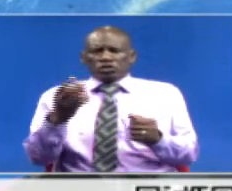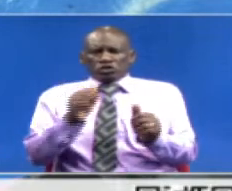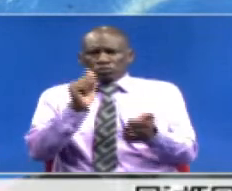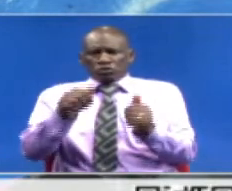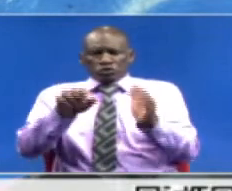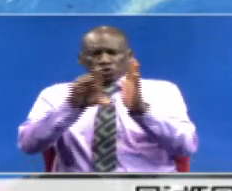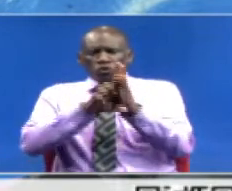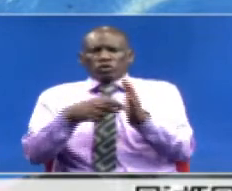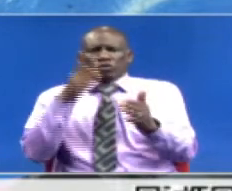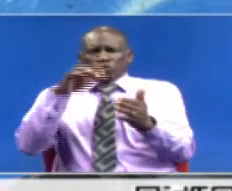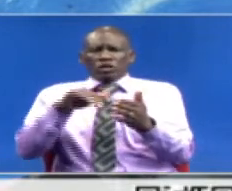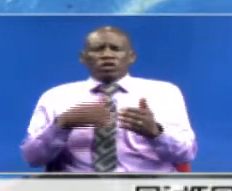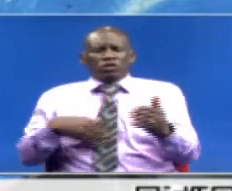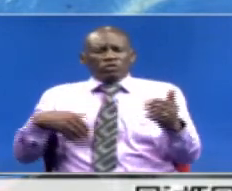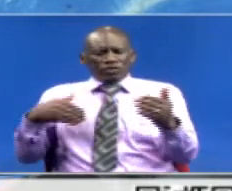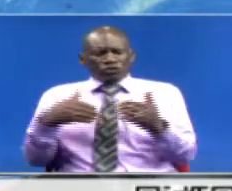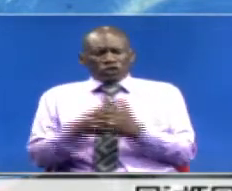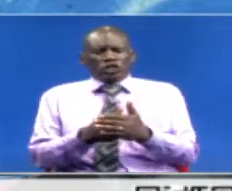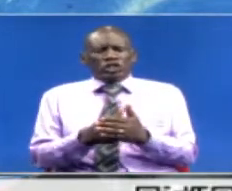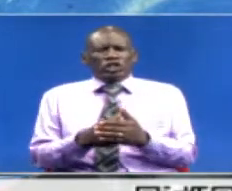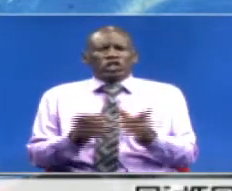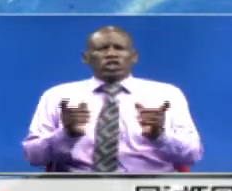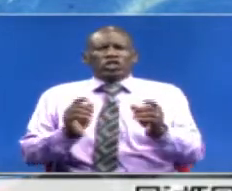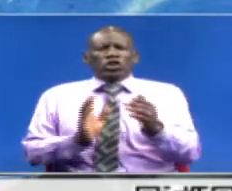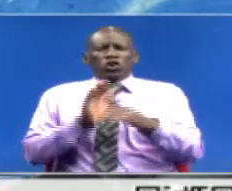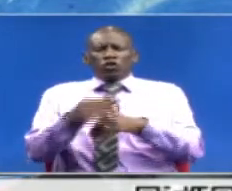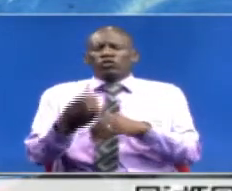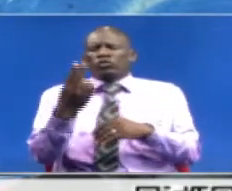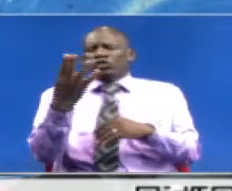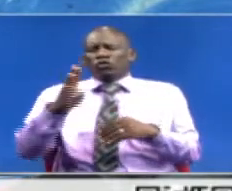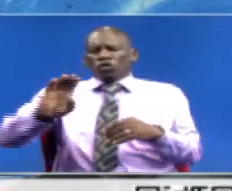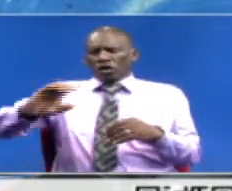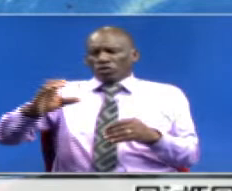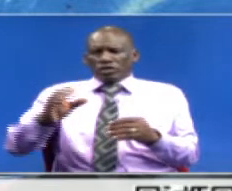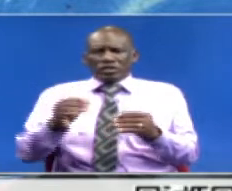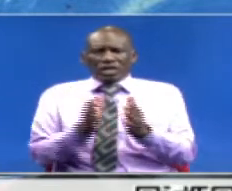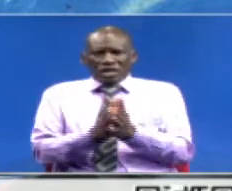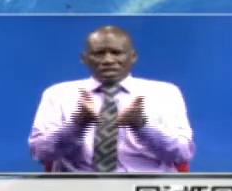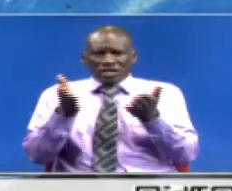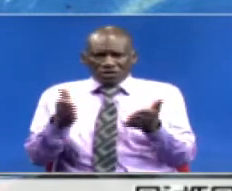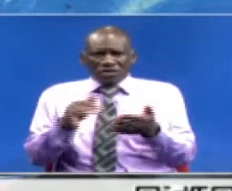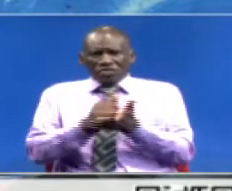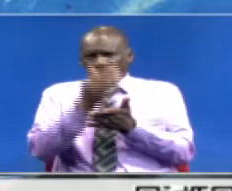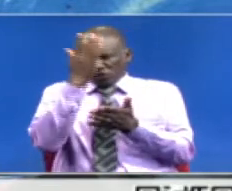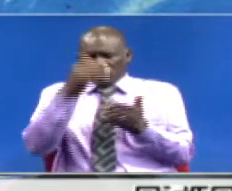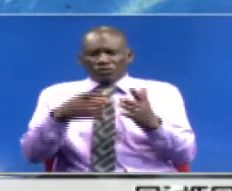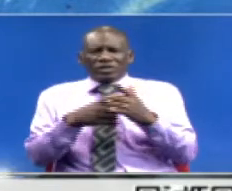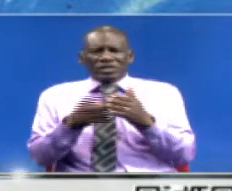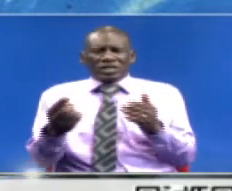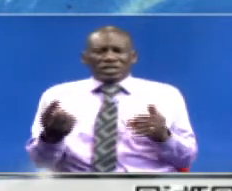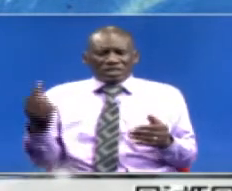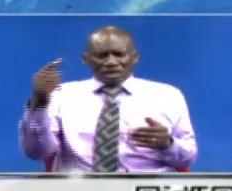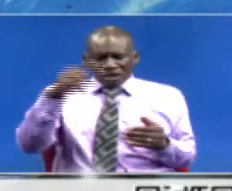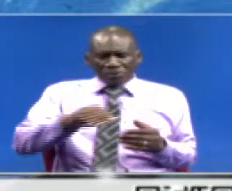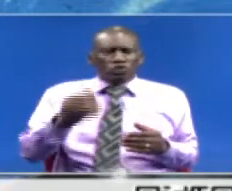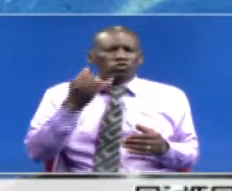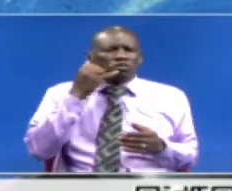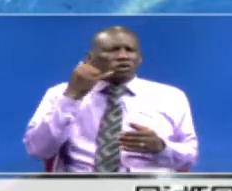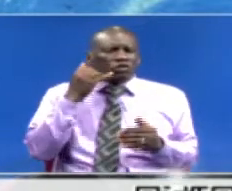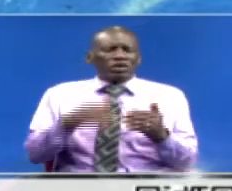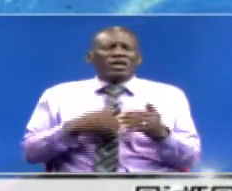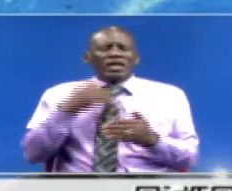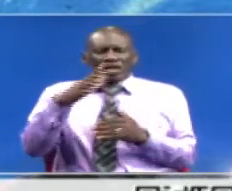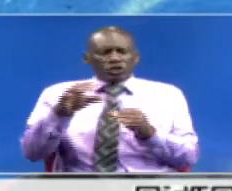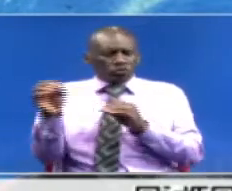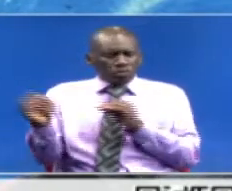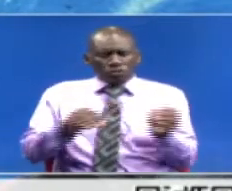reach less than 24 counties, and now that's why I've started coming to Nakuru. Next I'll be in